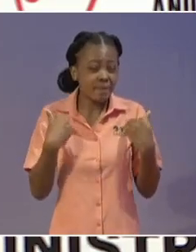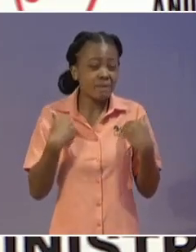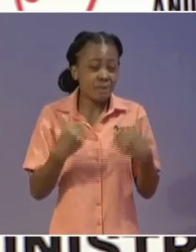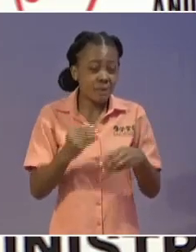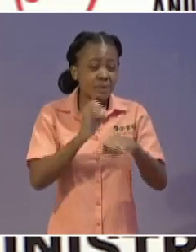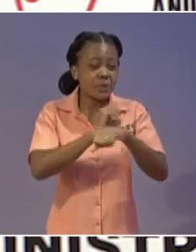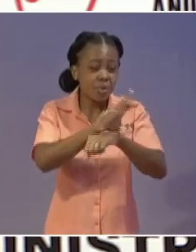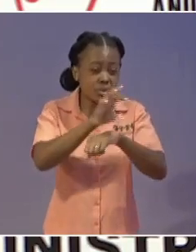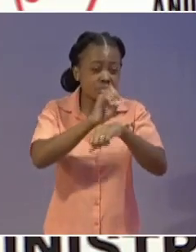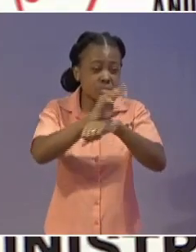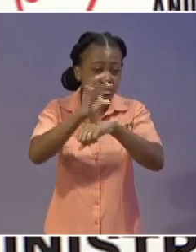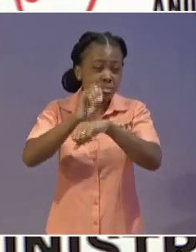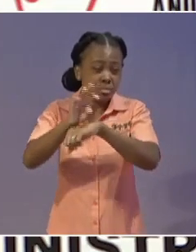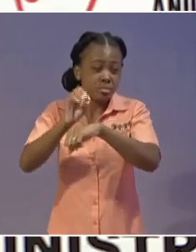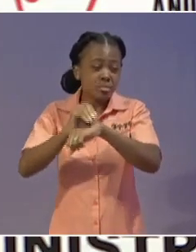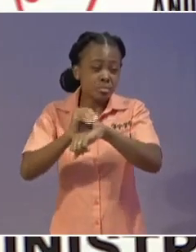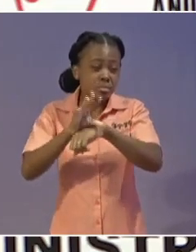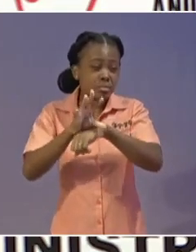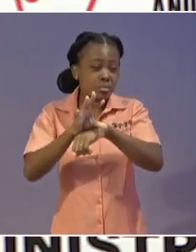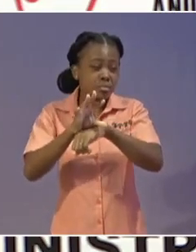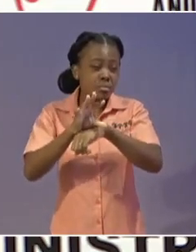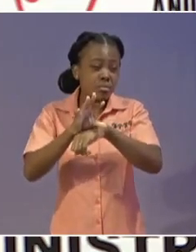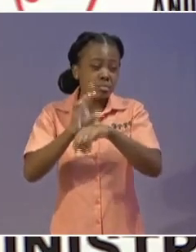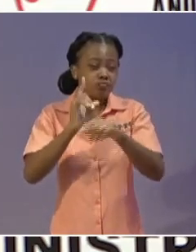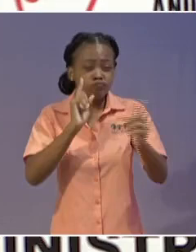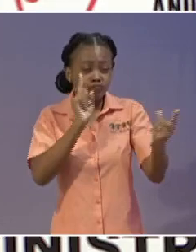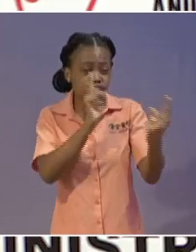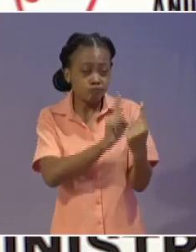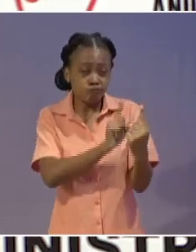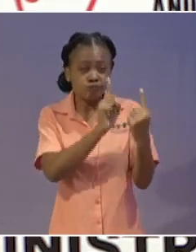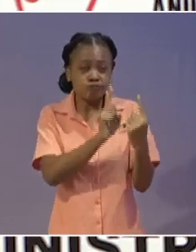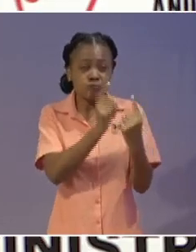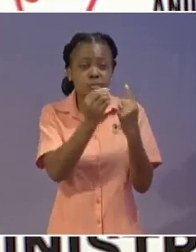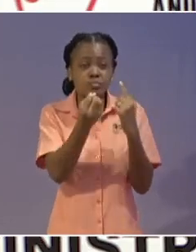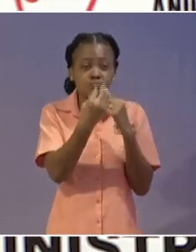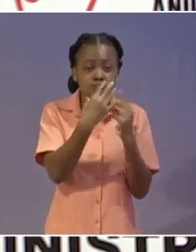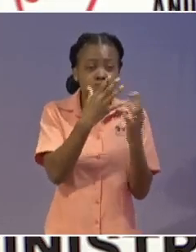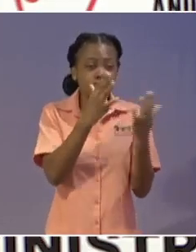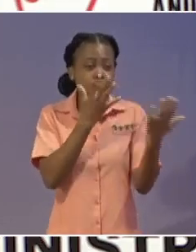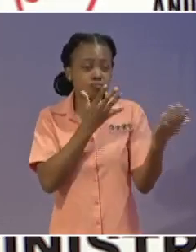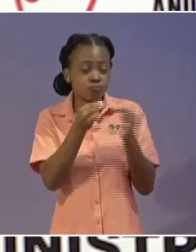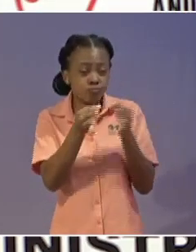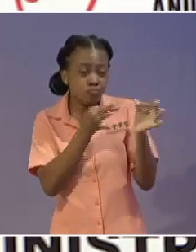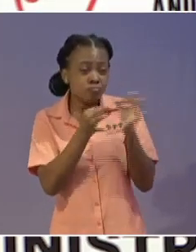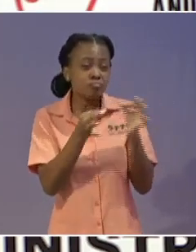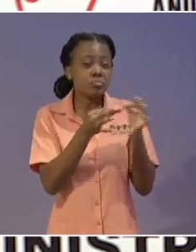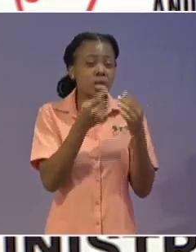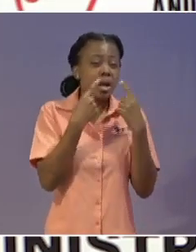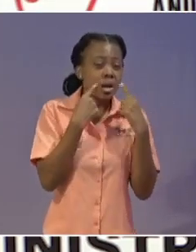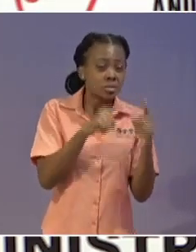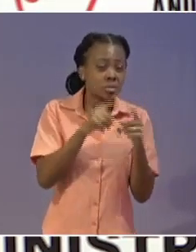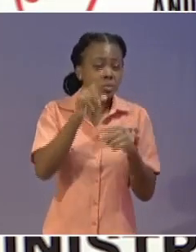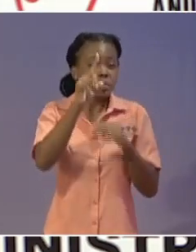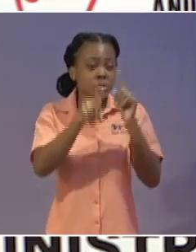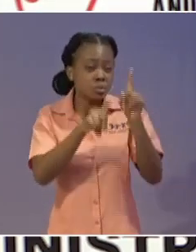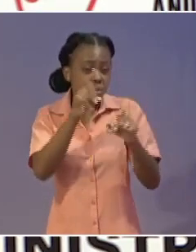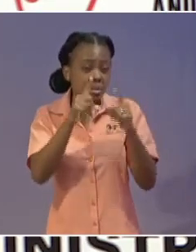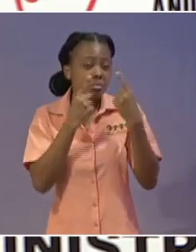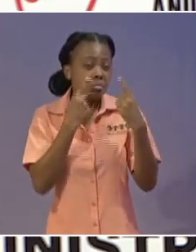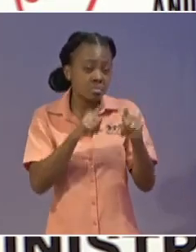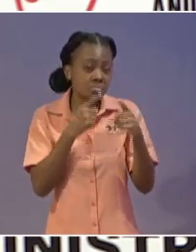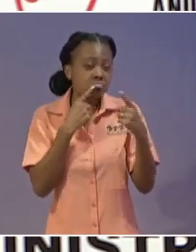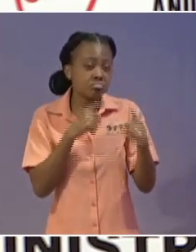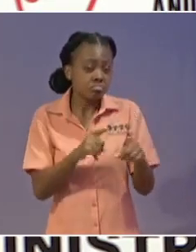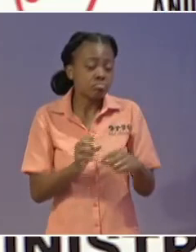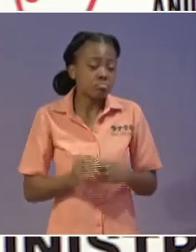and the physicians who these patients trust so that they can answer their questions and go forward. By way of policy, again, that